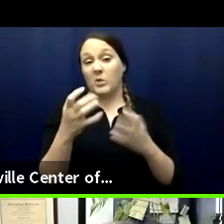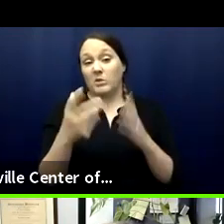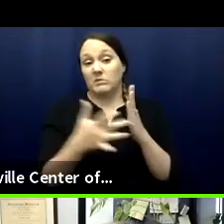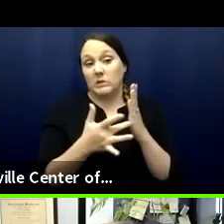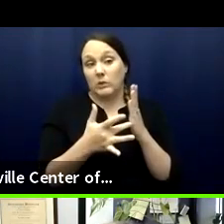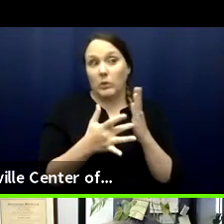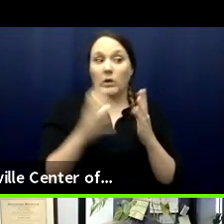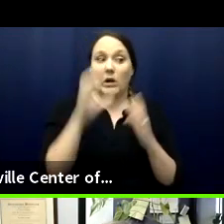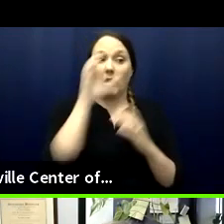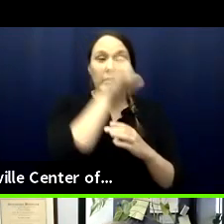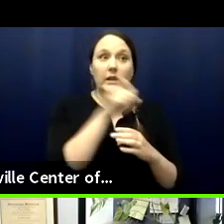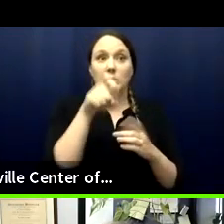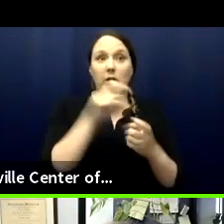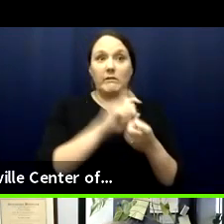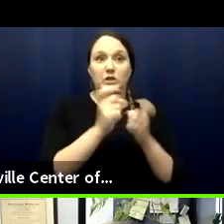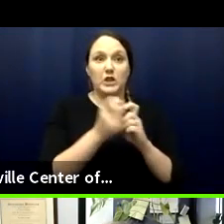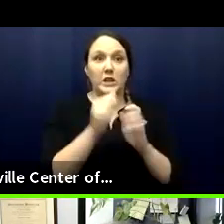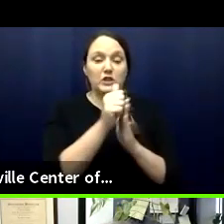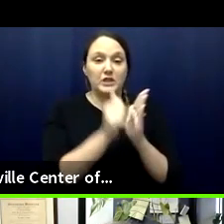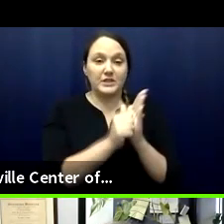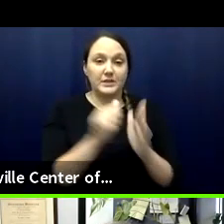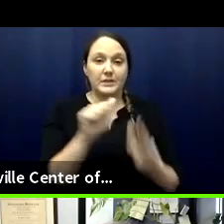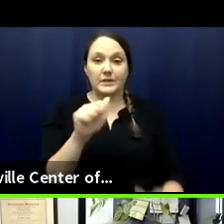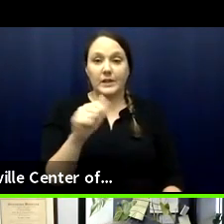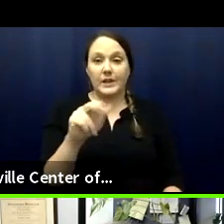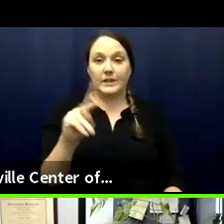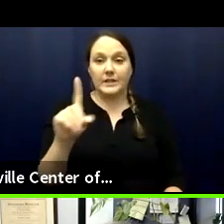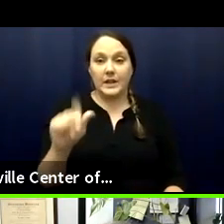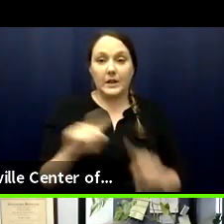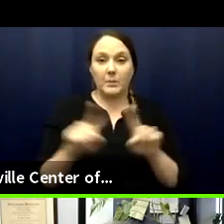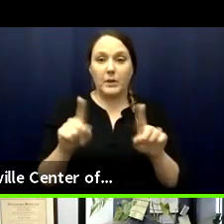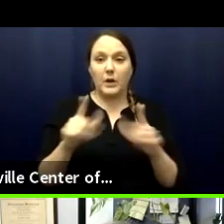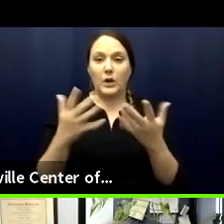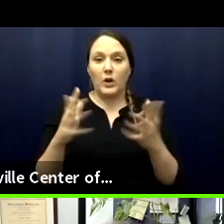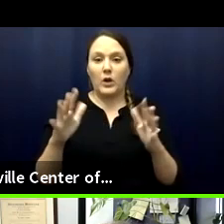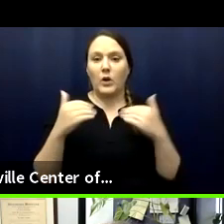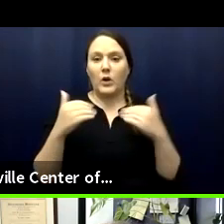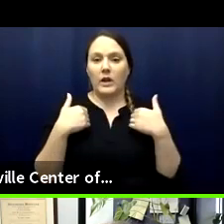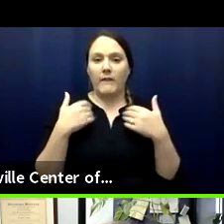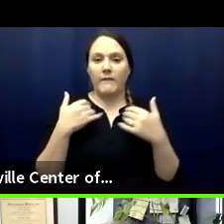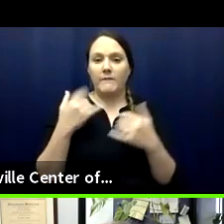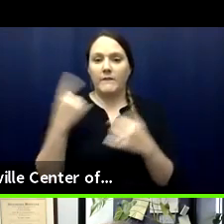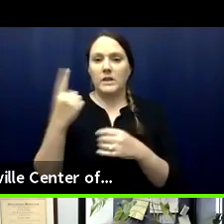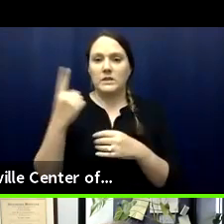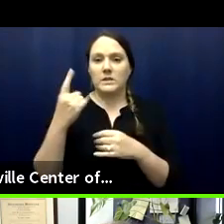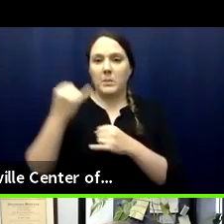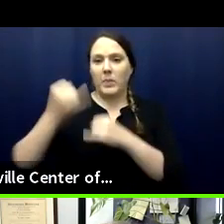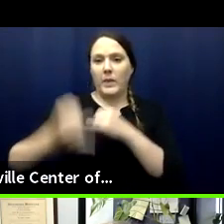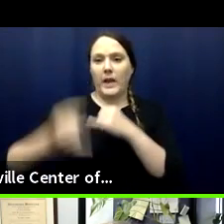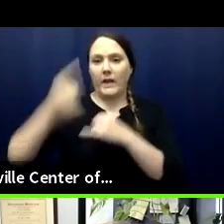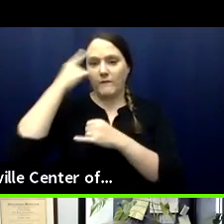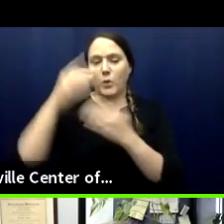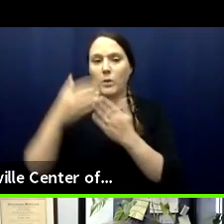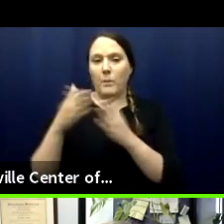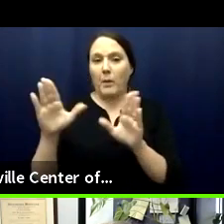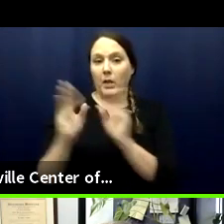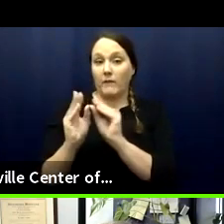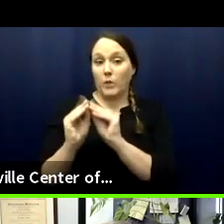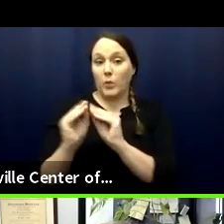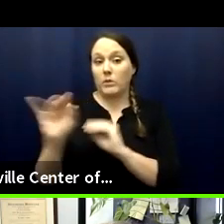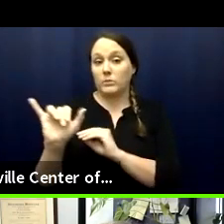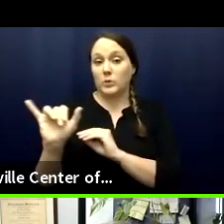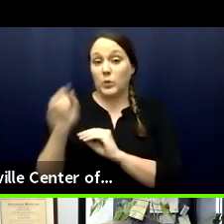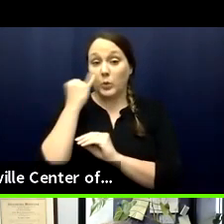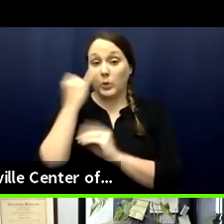to amend your agenda, but you also already have, I believe, a point at the end of your agenda for public forum, so you can just move them to the end of